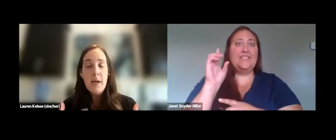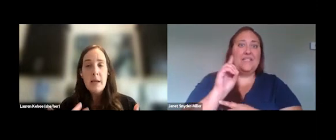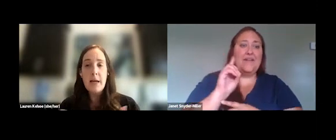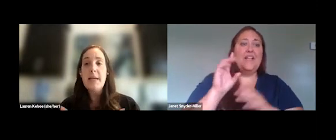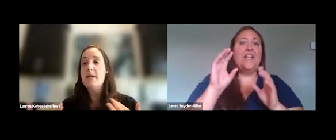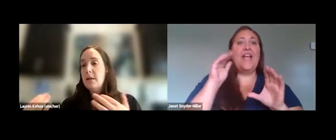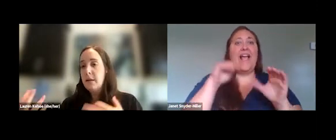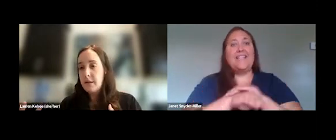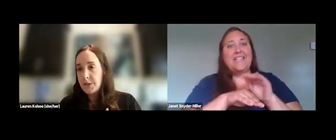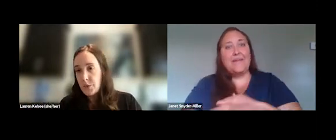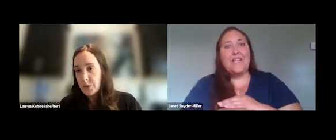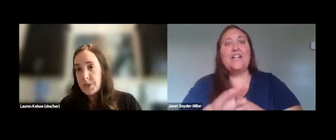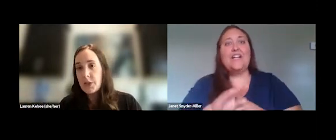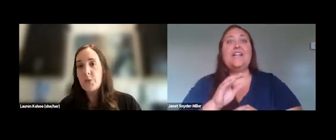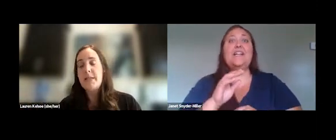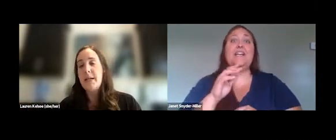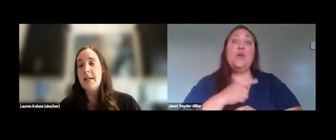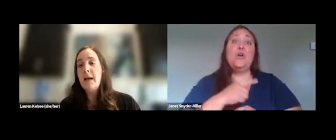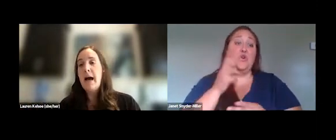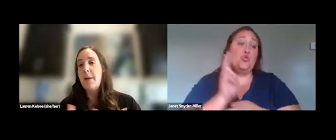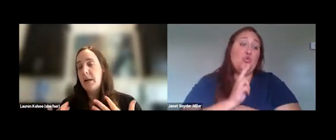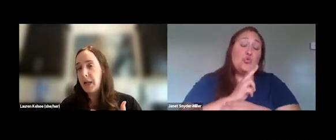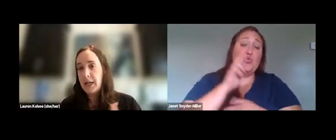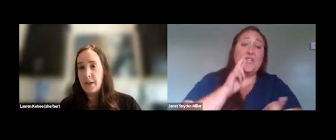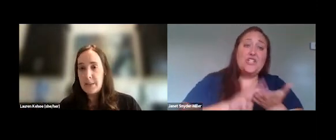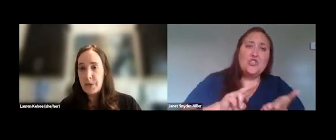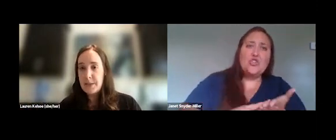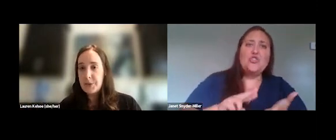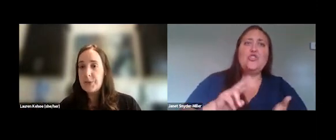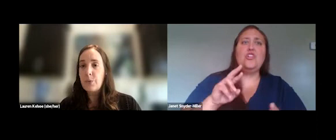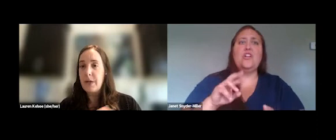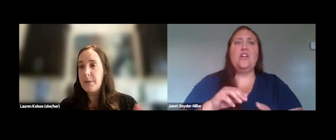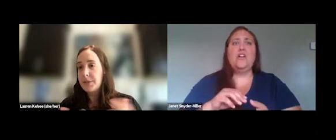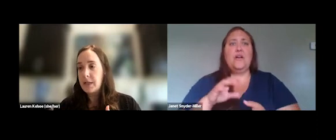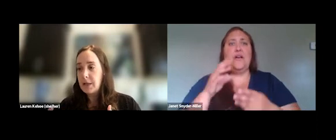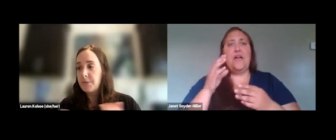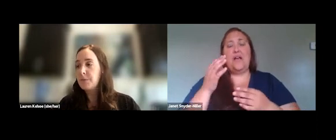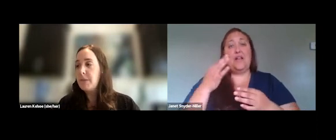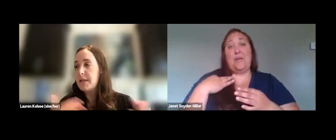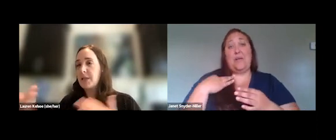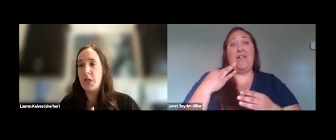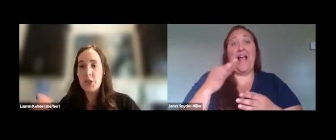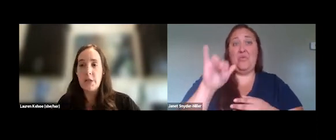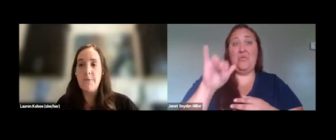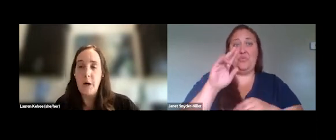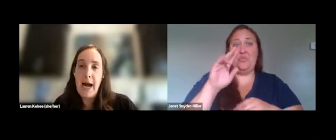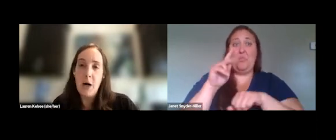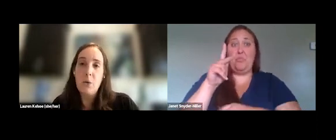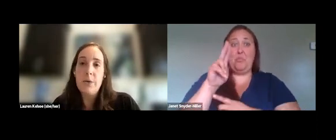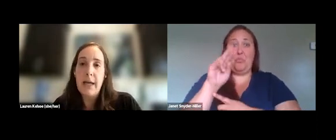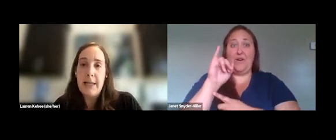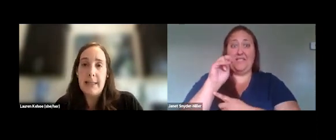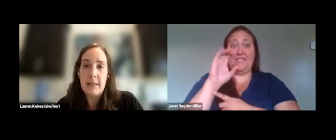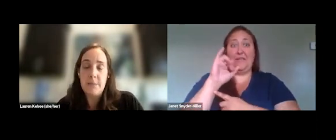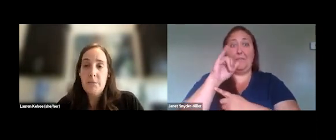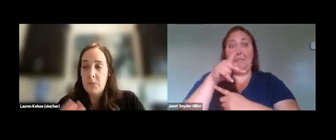web content, this user research we did, and applying various principles, we were able to kind of make a suggestion for how